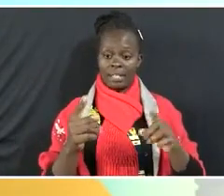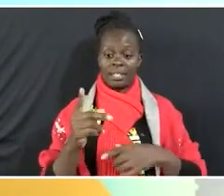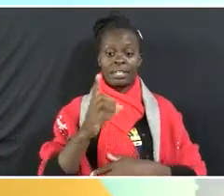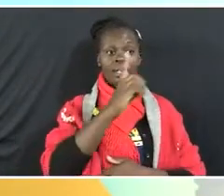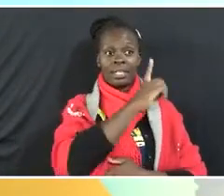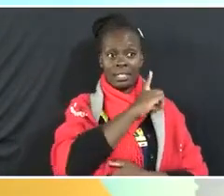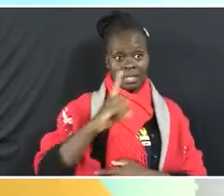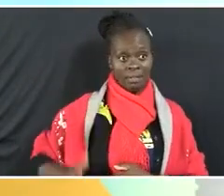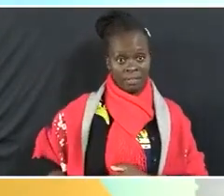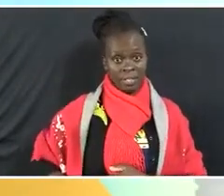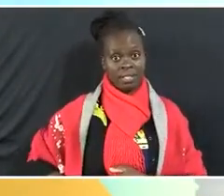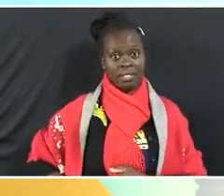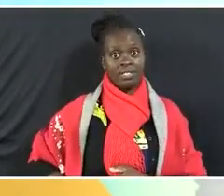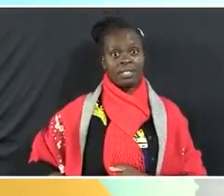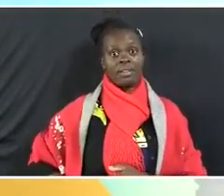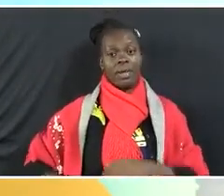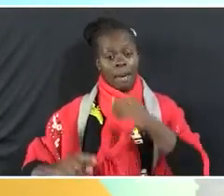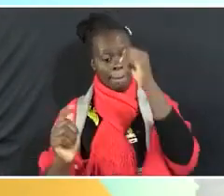Address the issue.